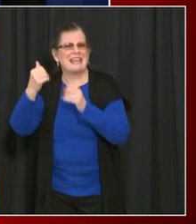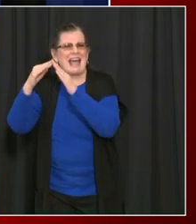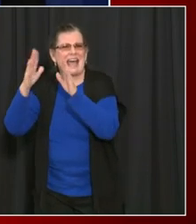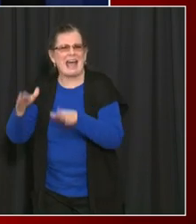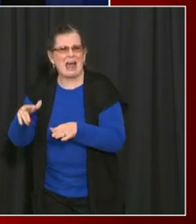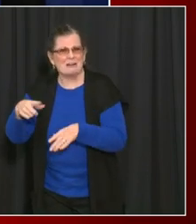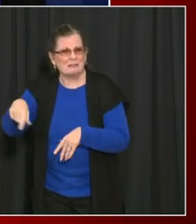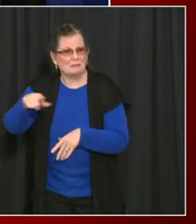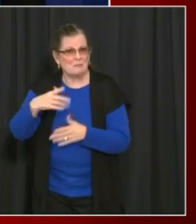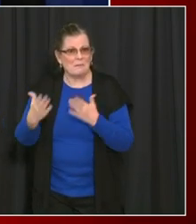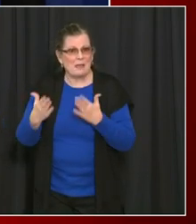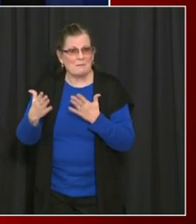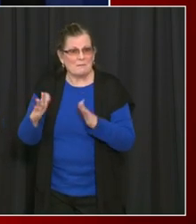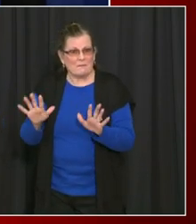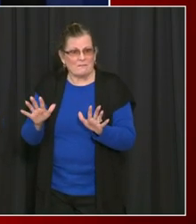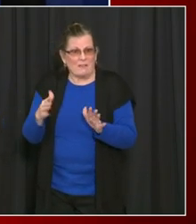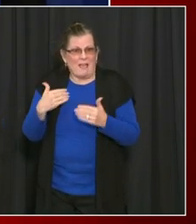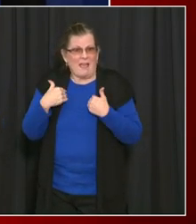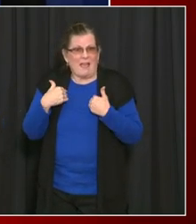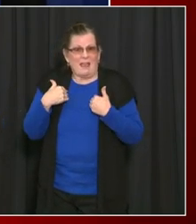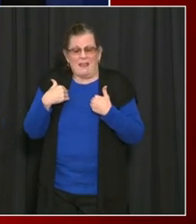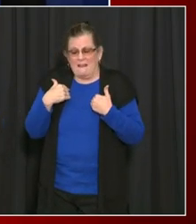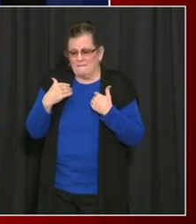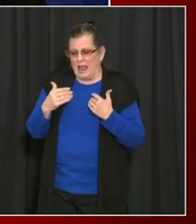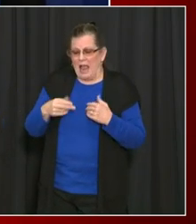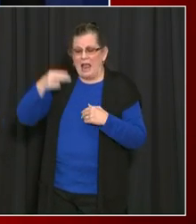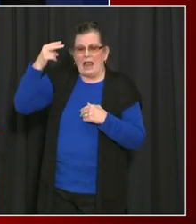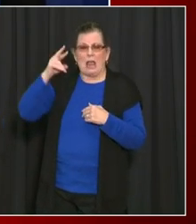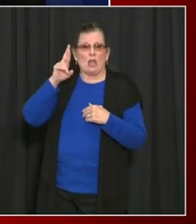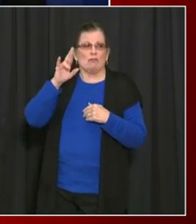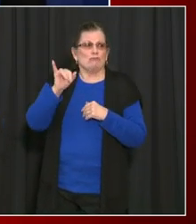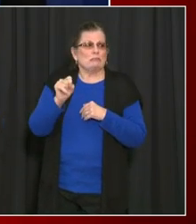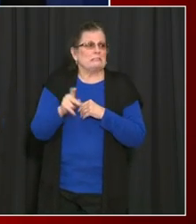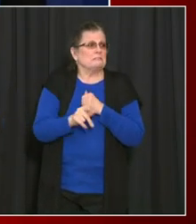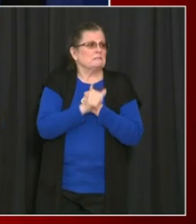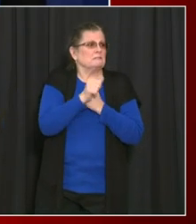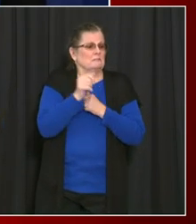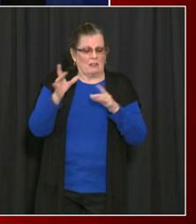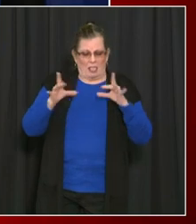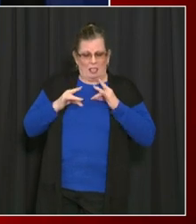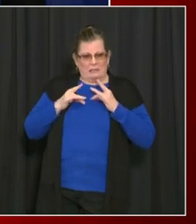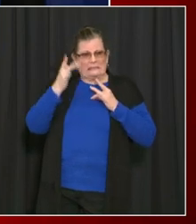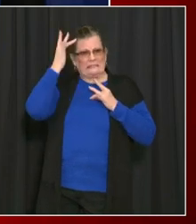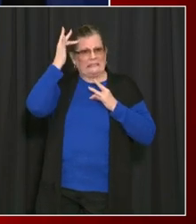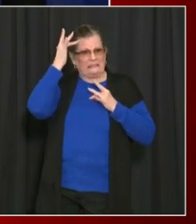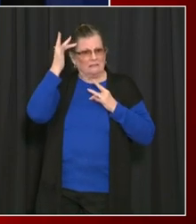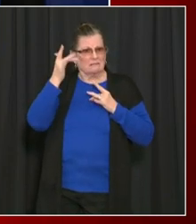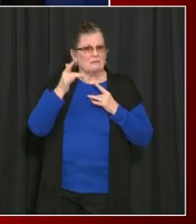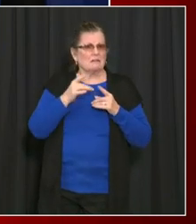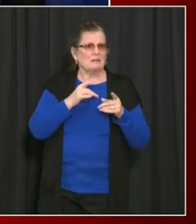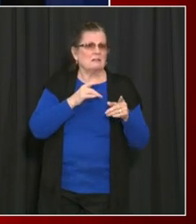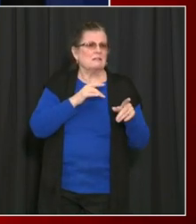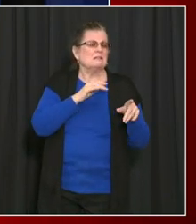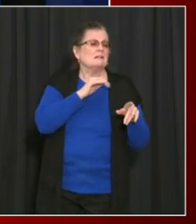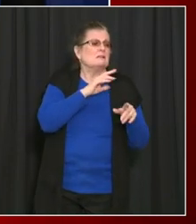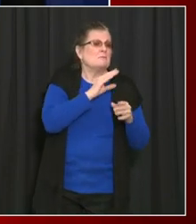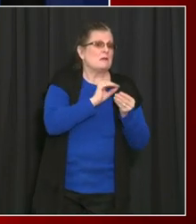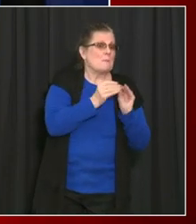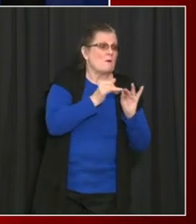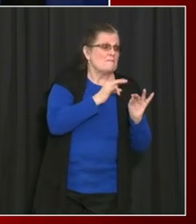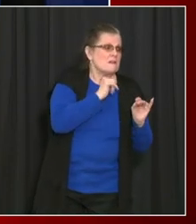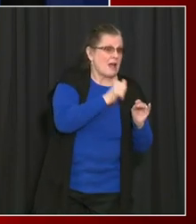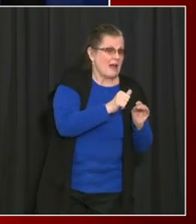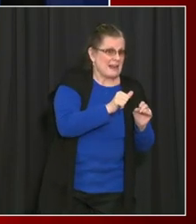individuals may be members of high-risk groups. And so the number of non-essential activities and types of non-essential activities that